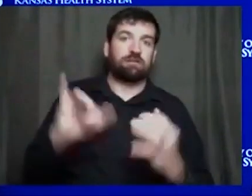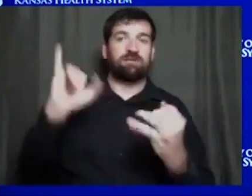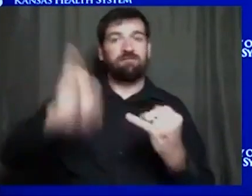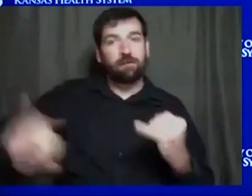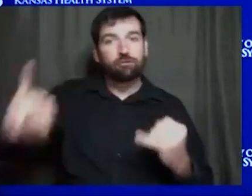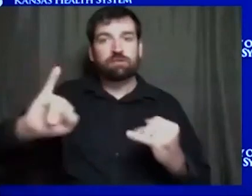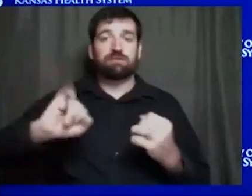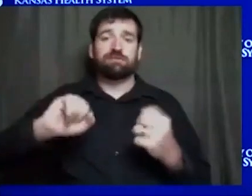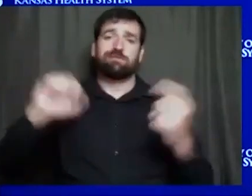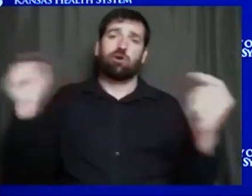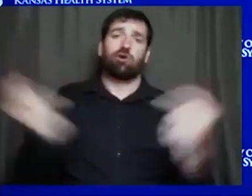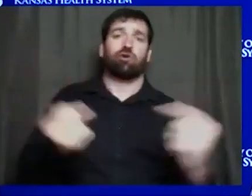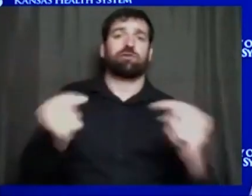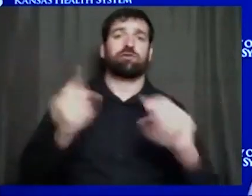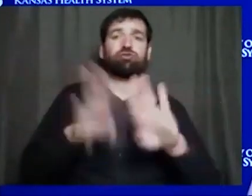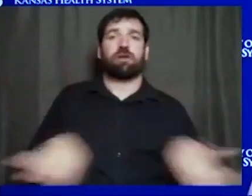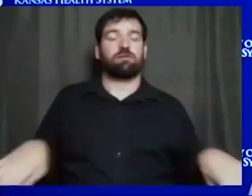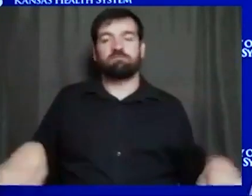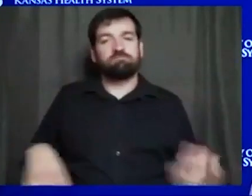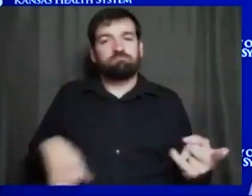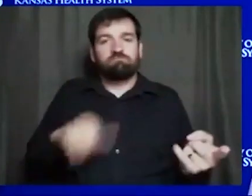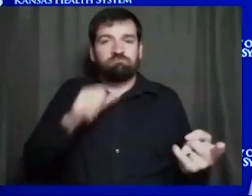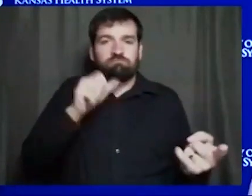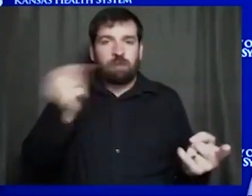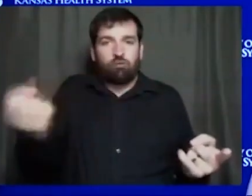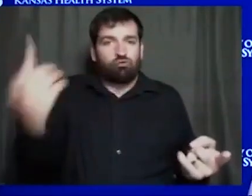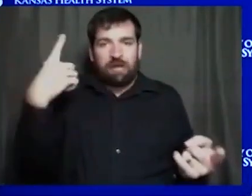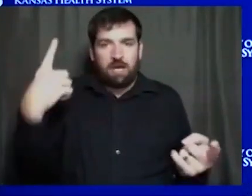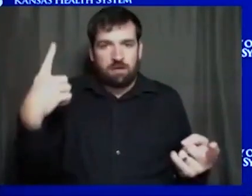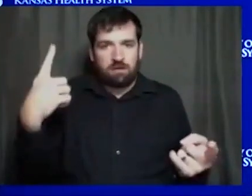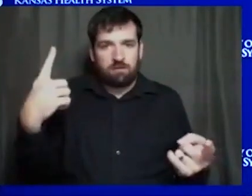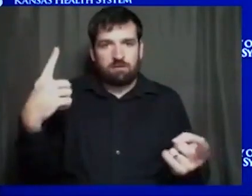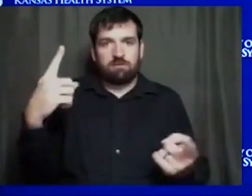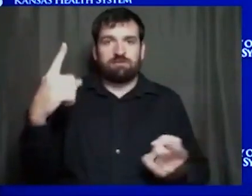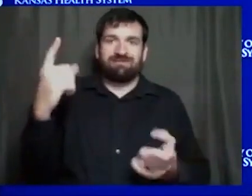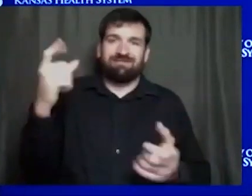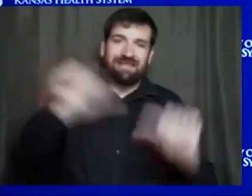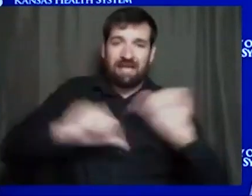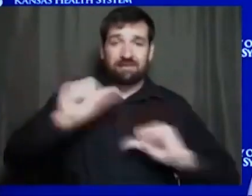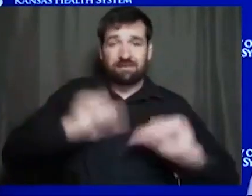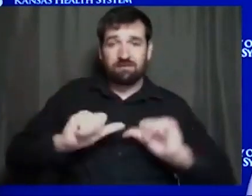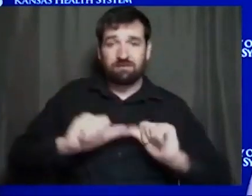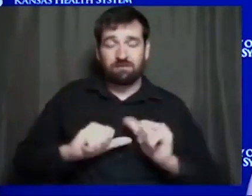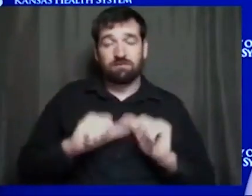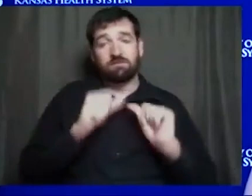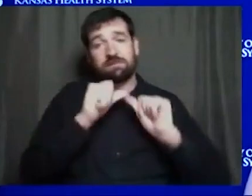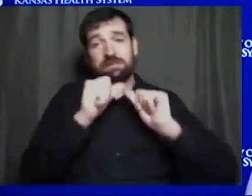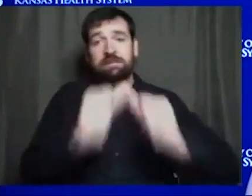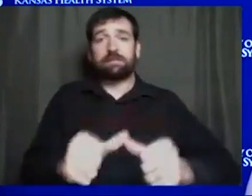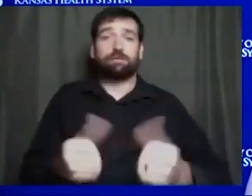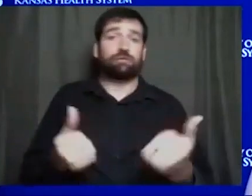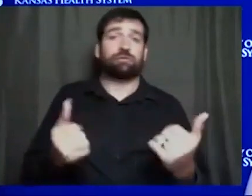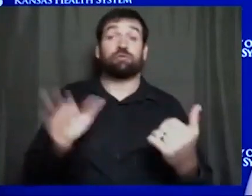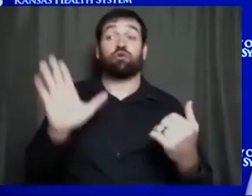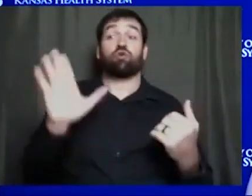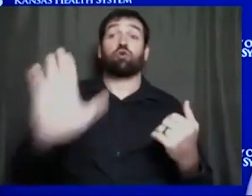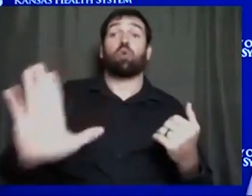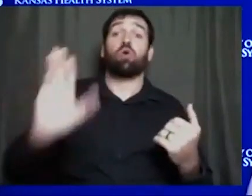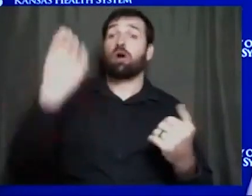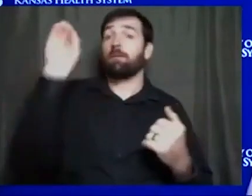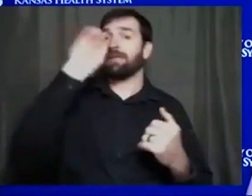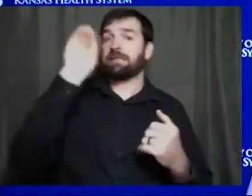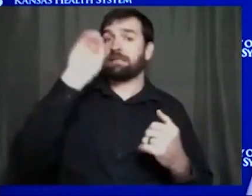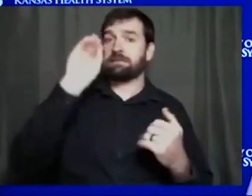just a lack of understanding what the true evidence and science is, and again, continuing to have your opinions driven by some